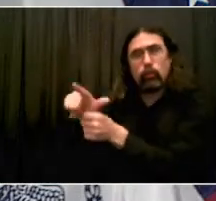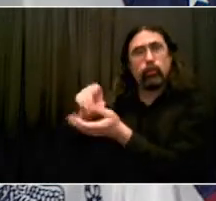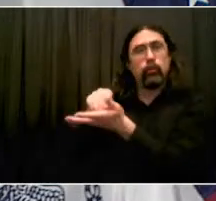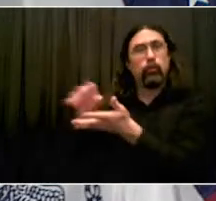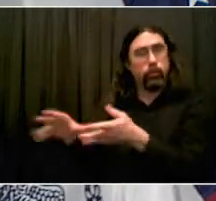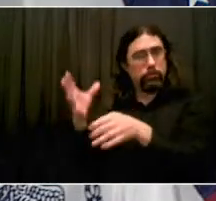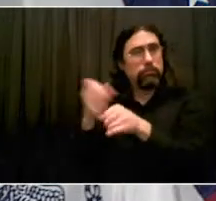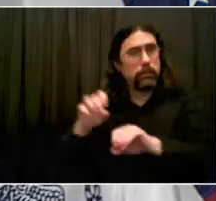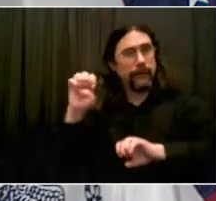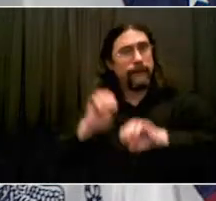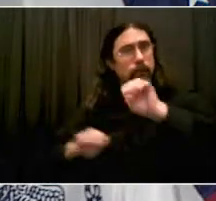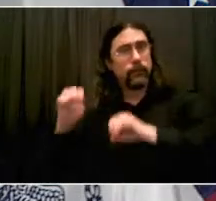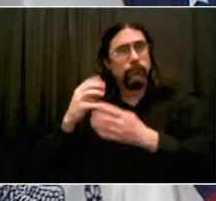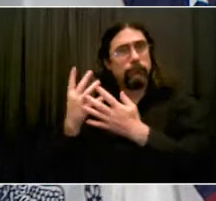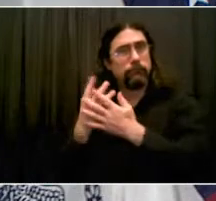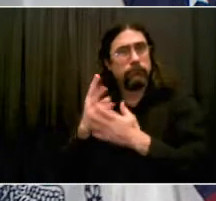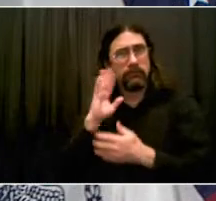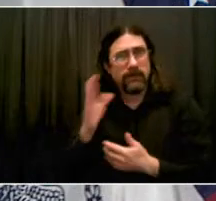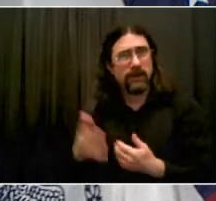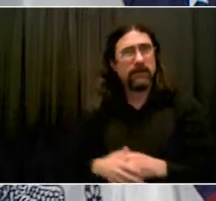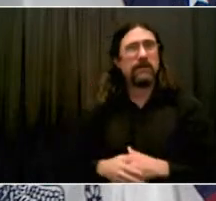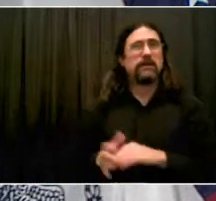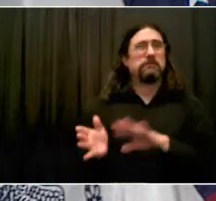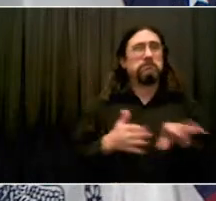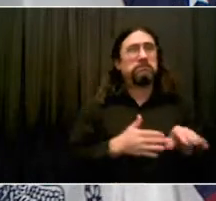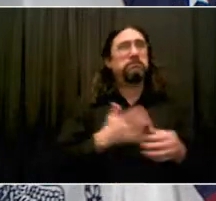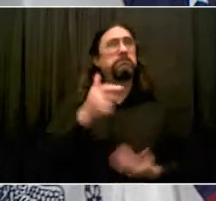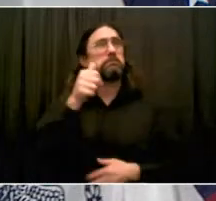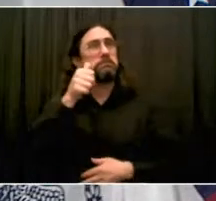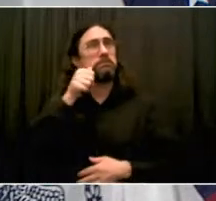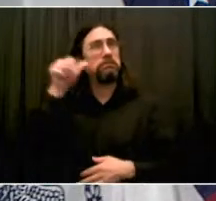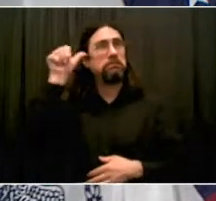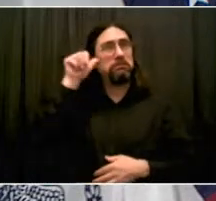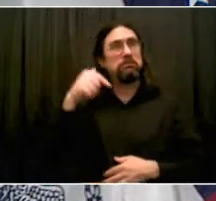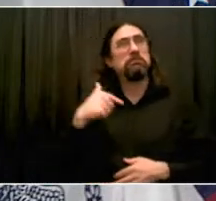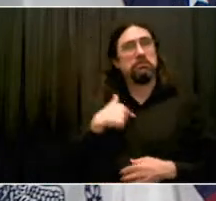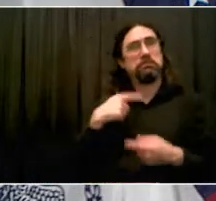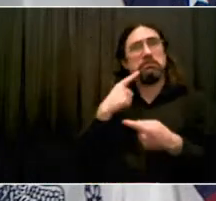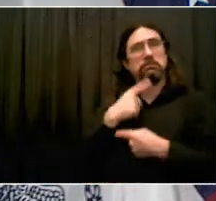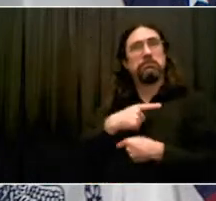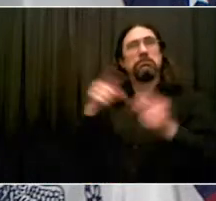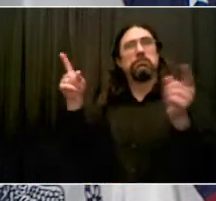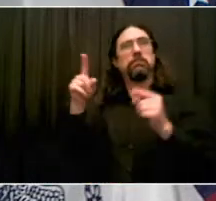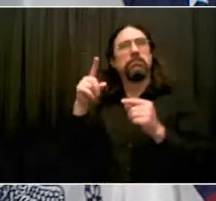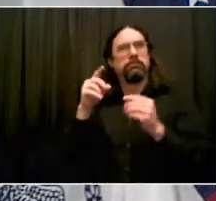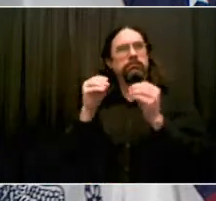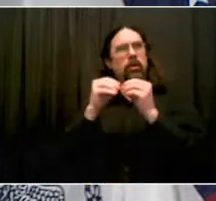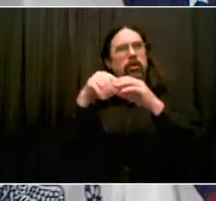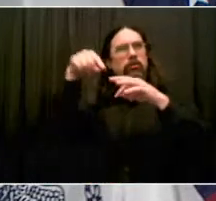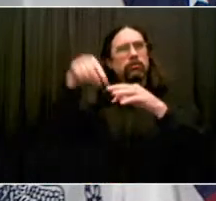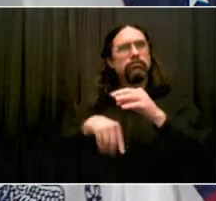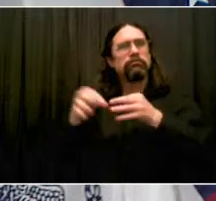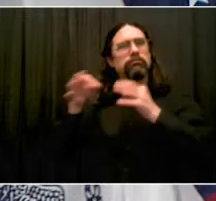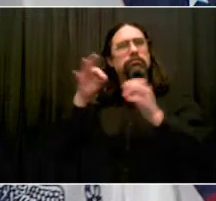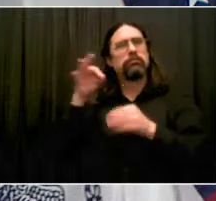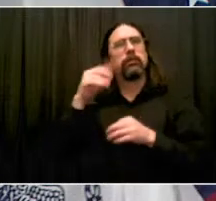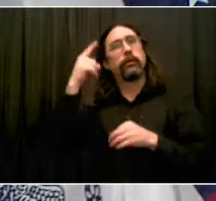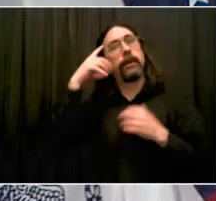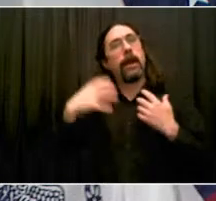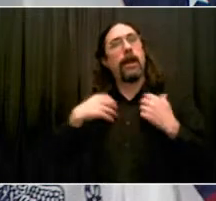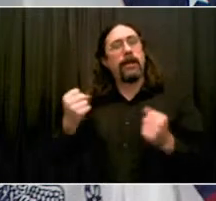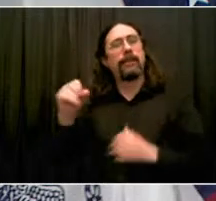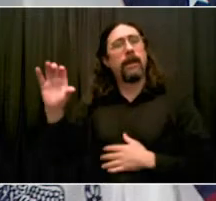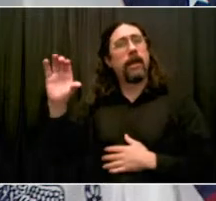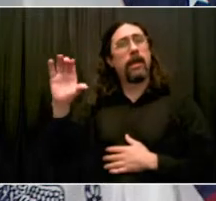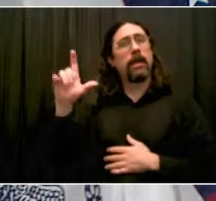treatment teams, clubhouses, supportive facilities for folks with serious mental illness, a variety of tools to give people